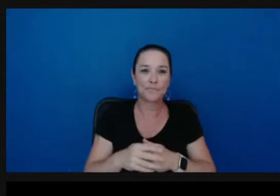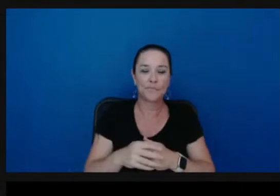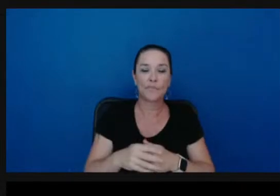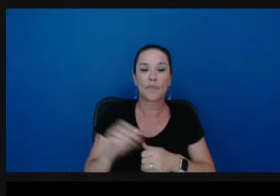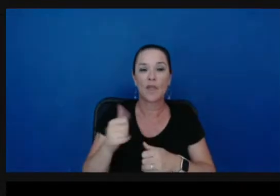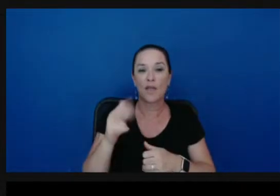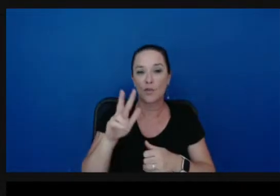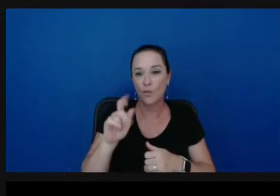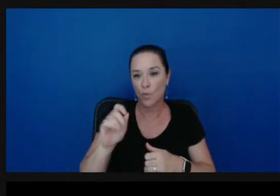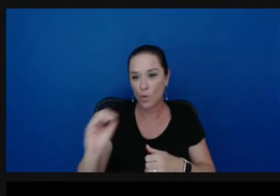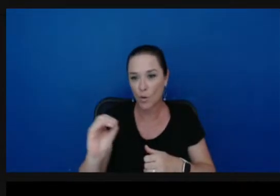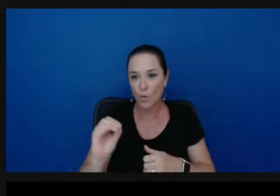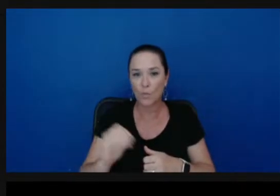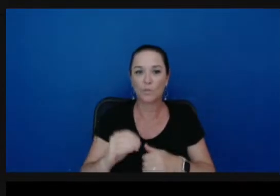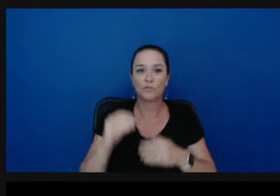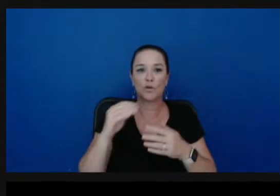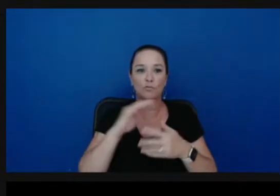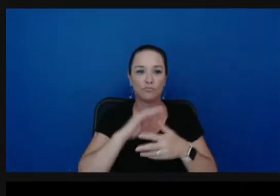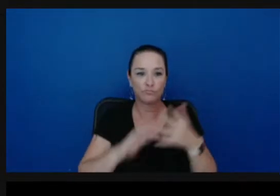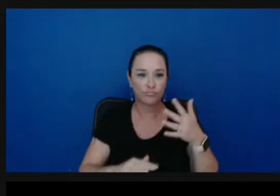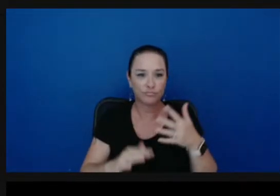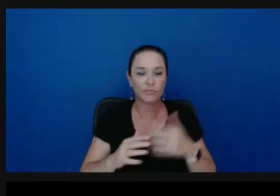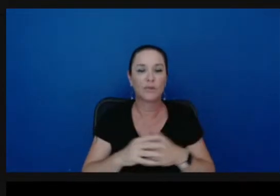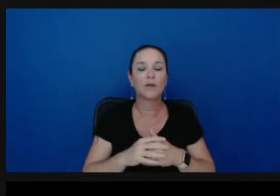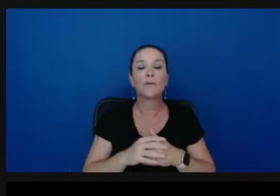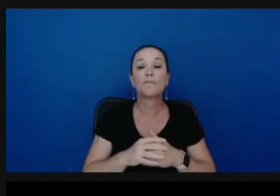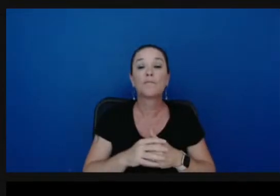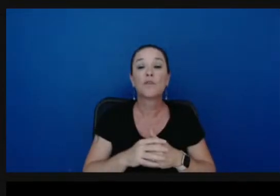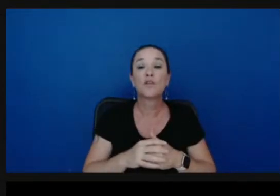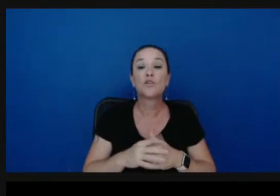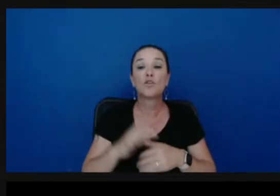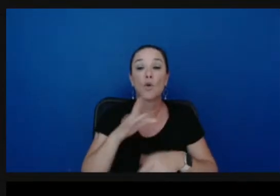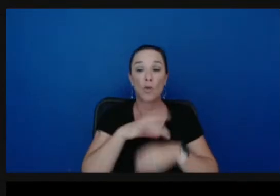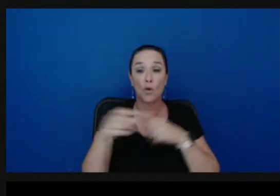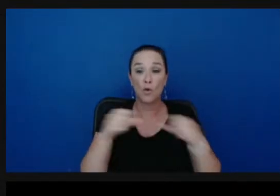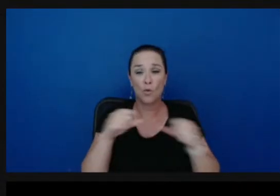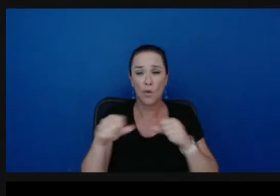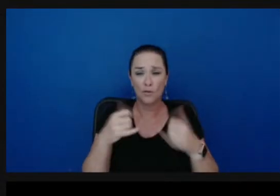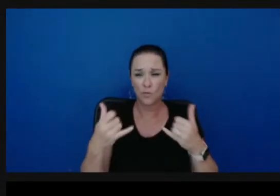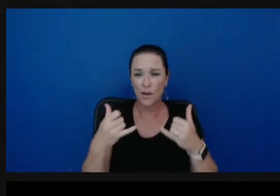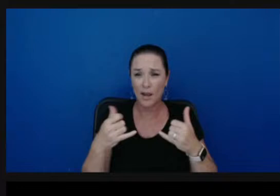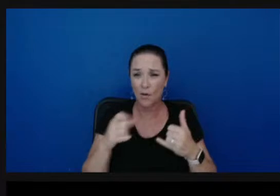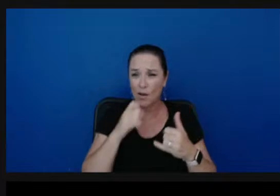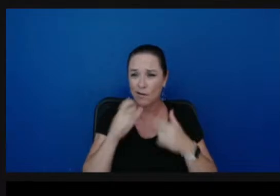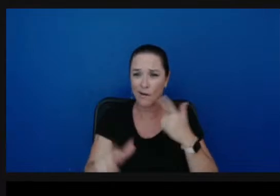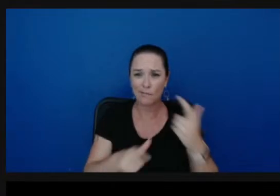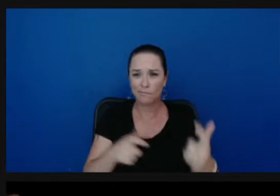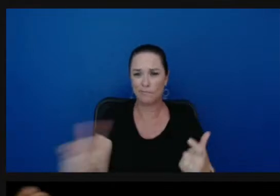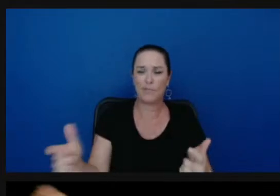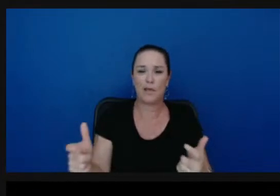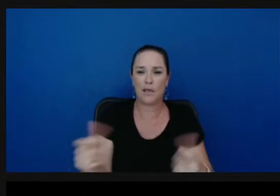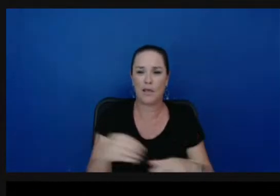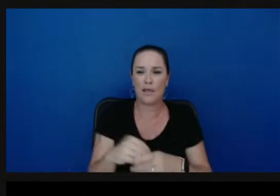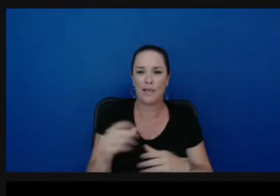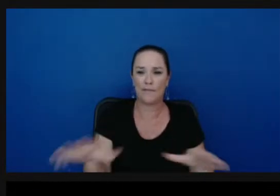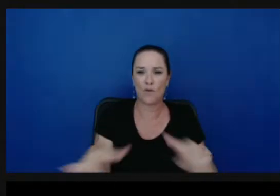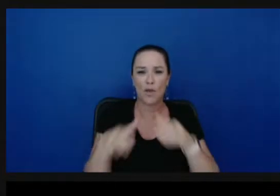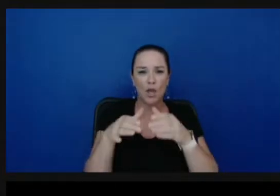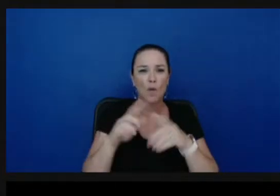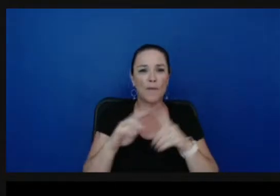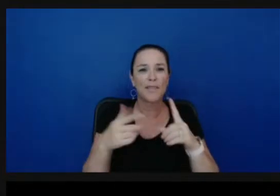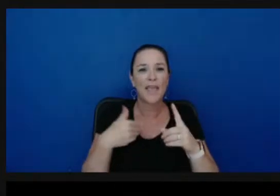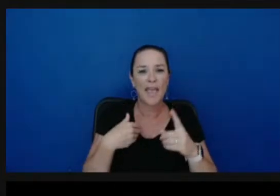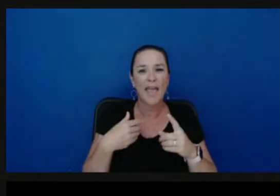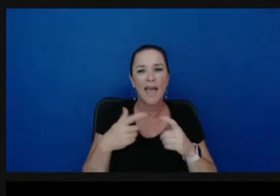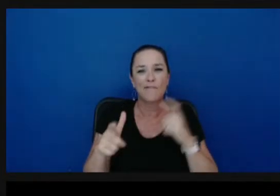spot. So as you can see, the earthquakes in Kīlauea are not the biggest over the last week on a volcano, but have the biggest clustering,